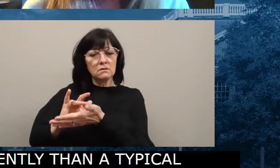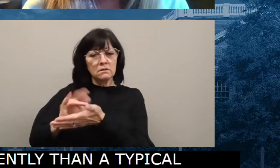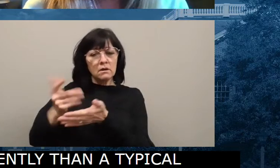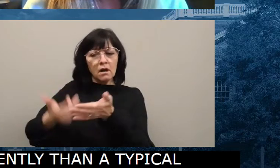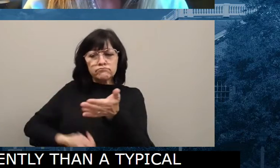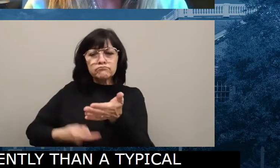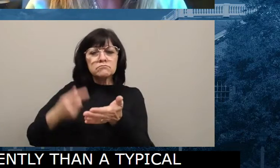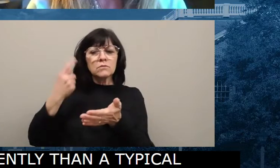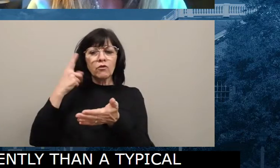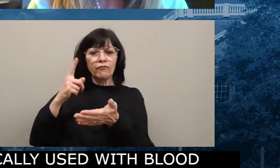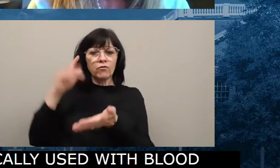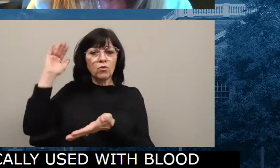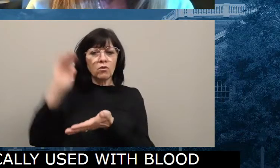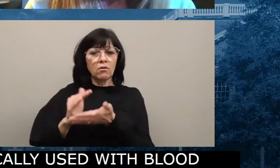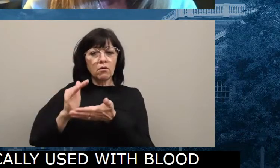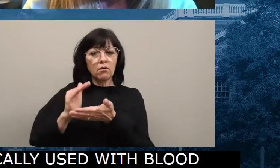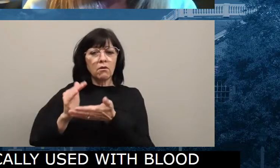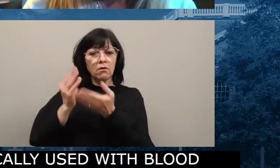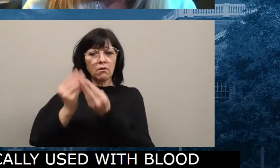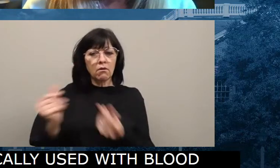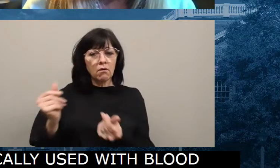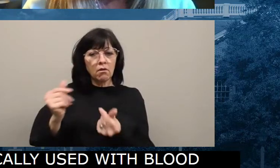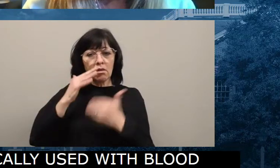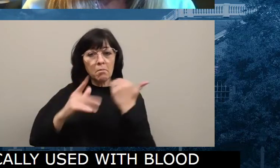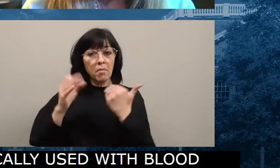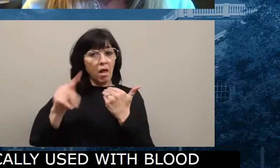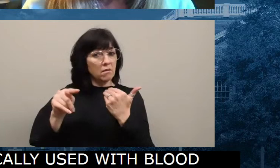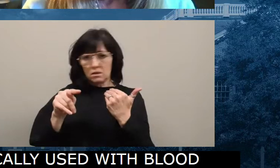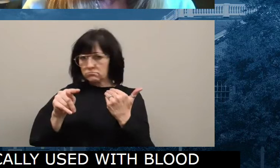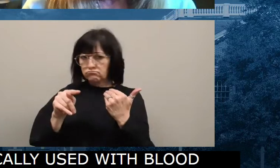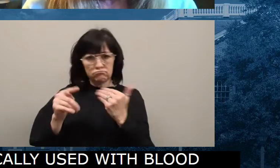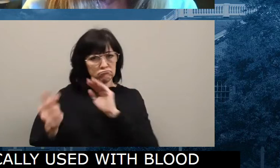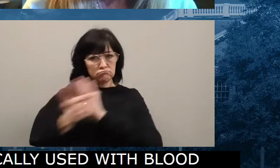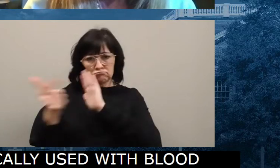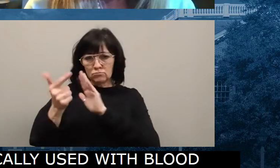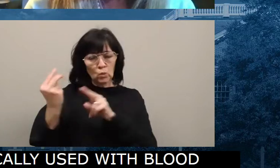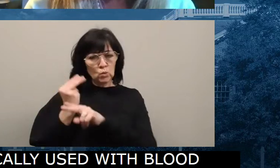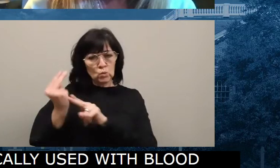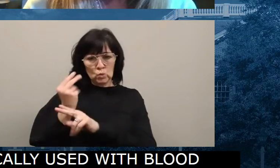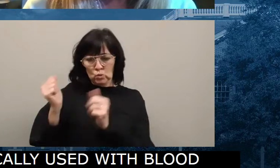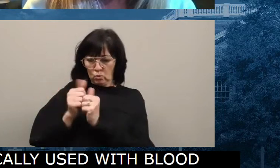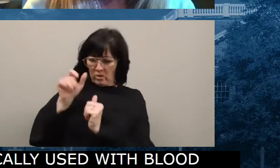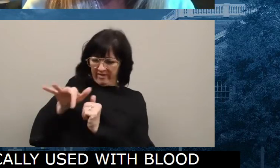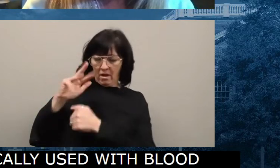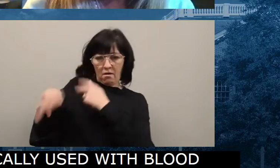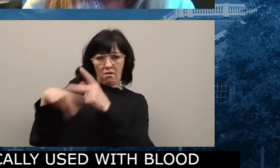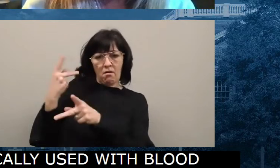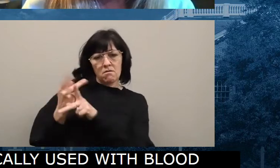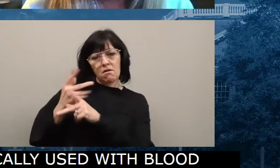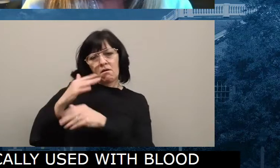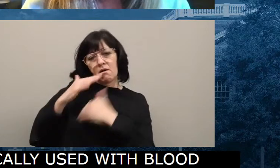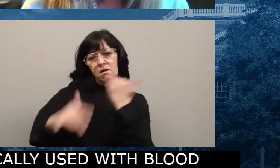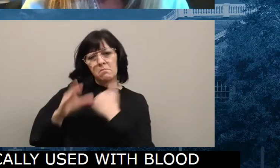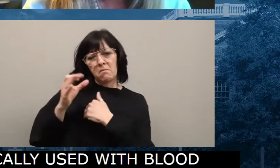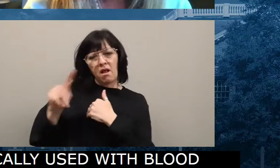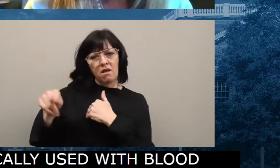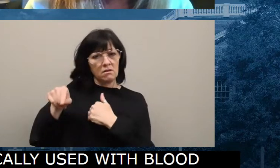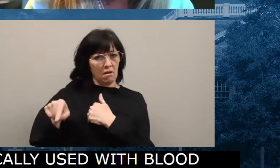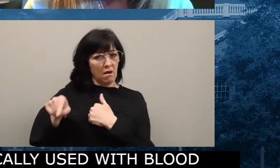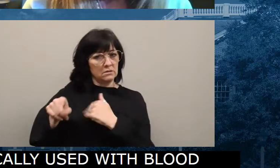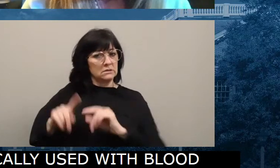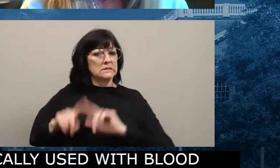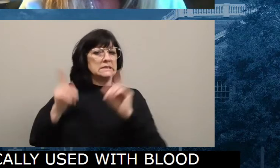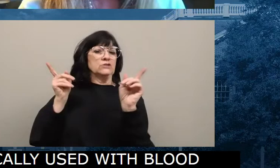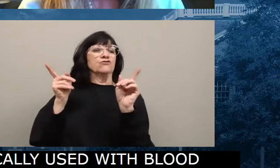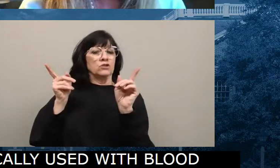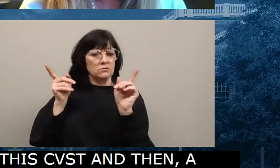CVST. And therefore, a pause just to make sure that the healthcare